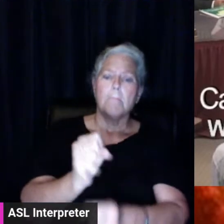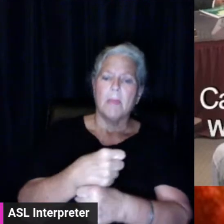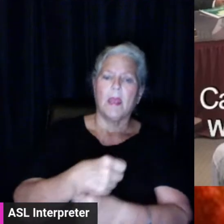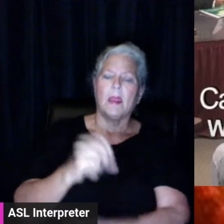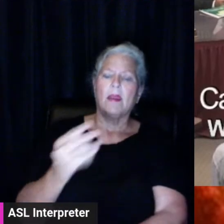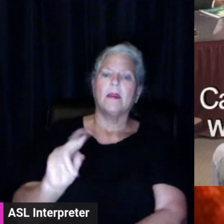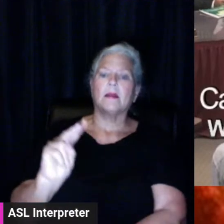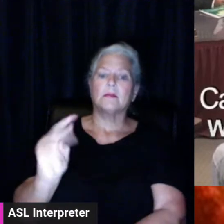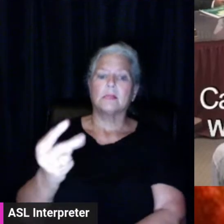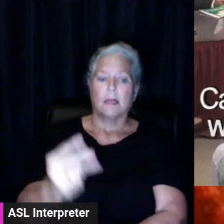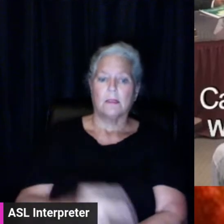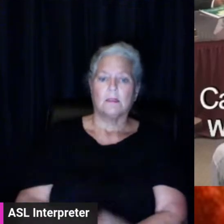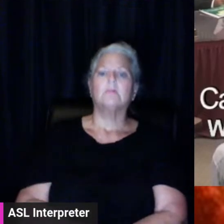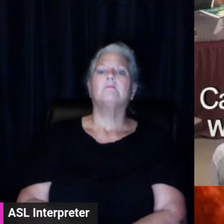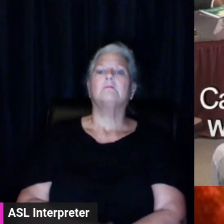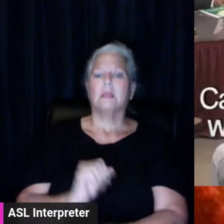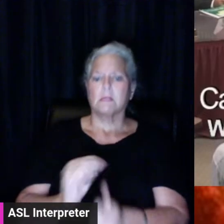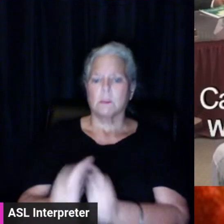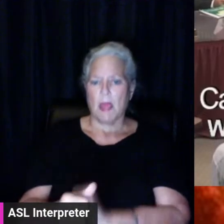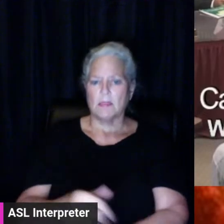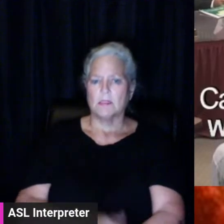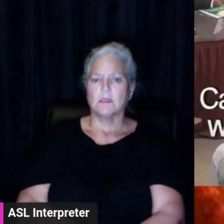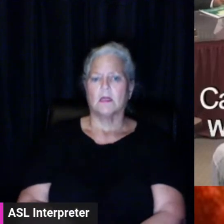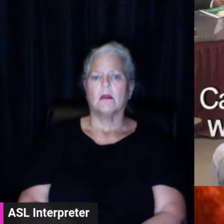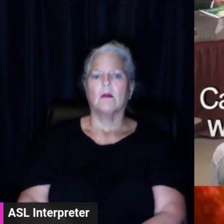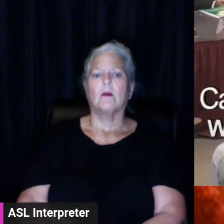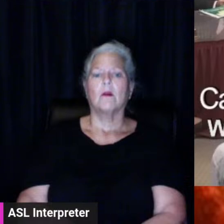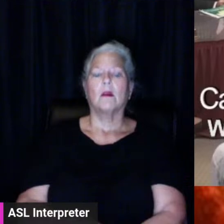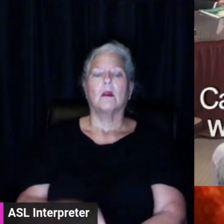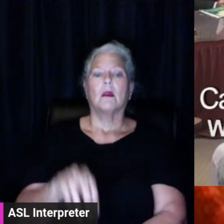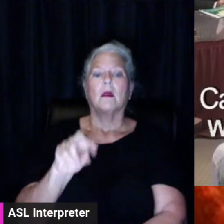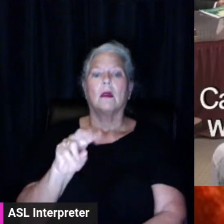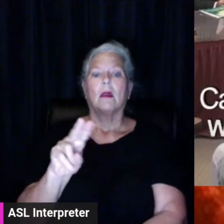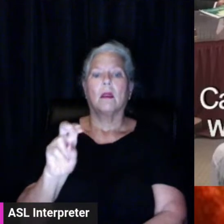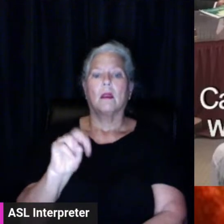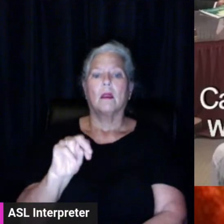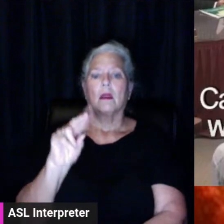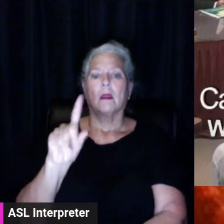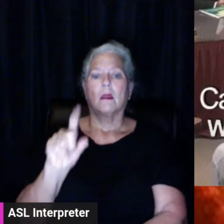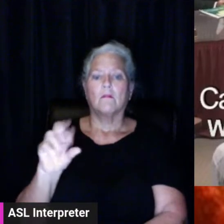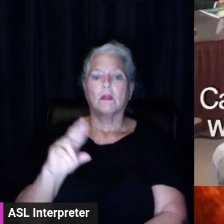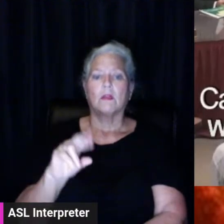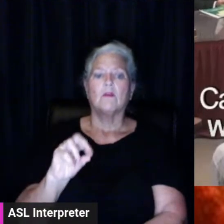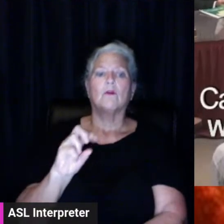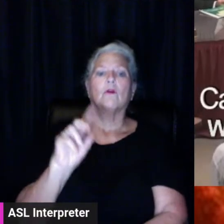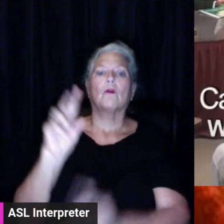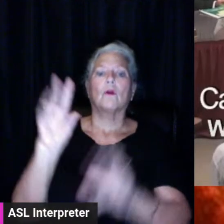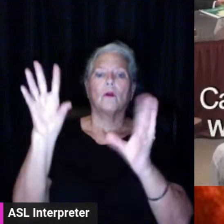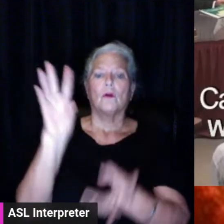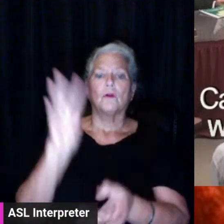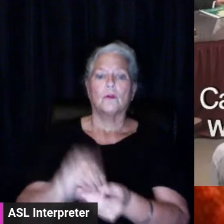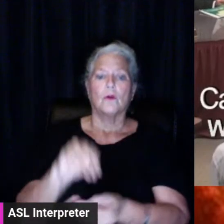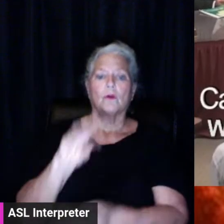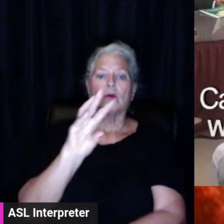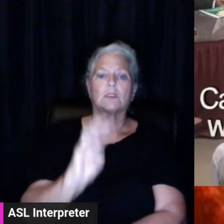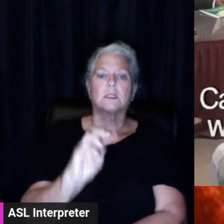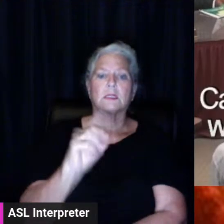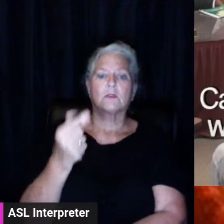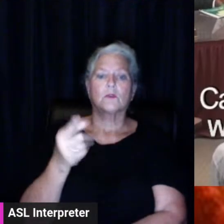whoever's- Second turns. All right, next we have the vendor warrant total for the week of